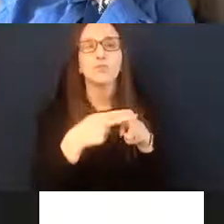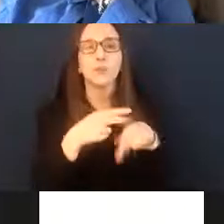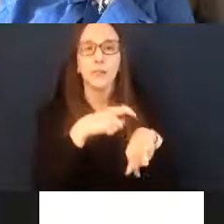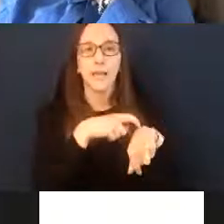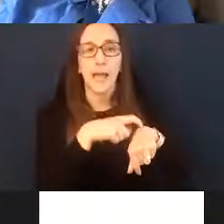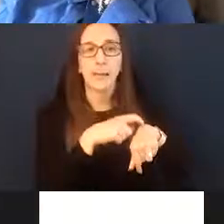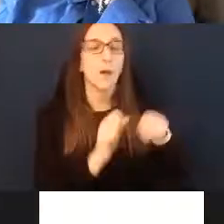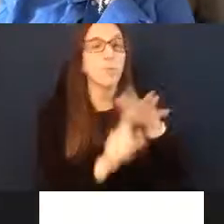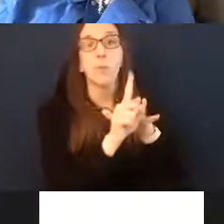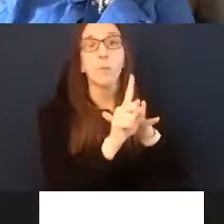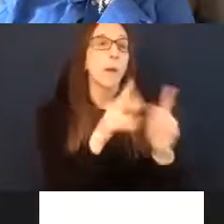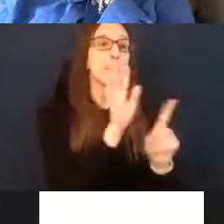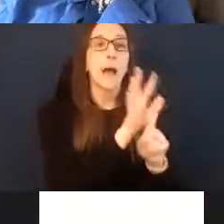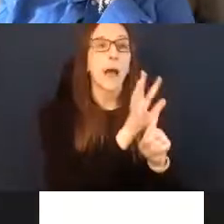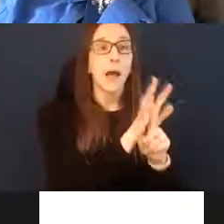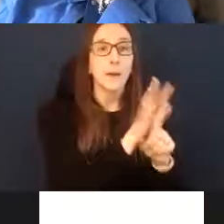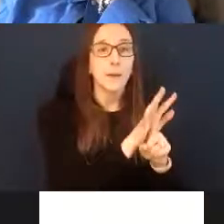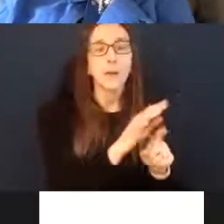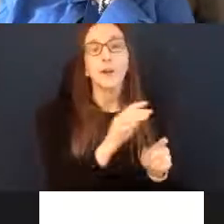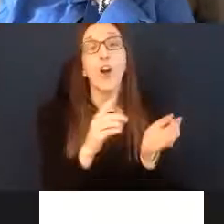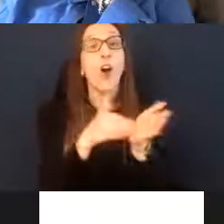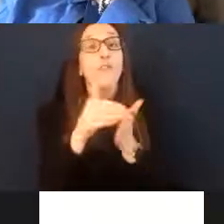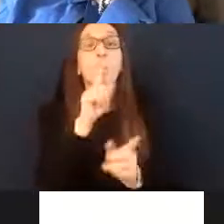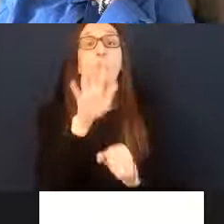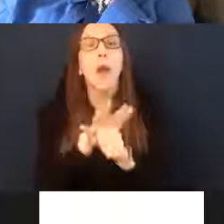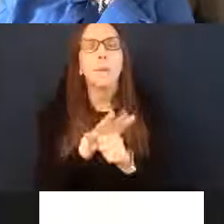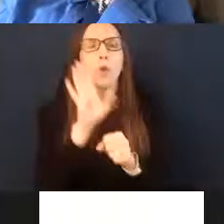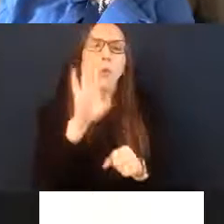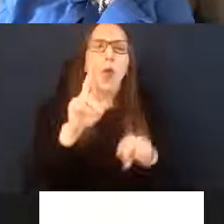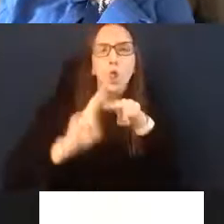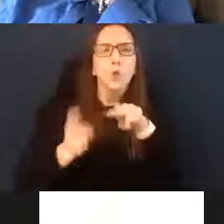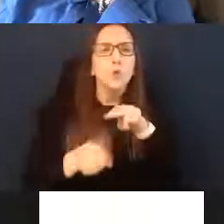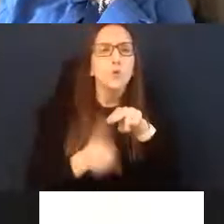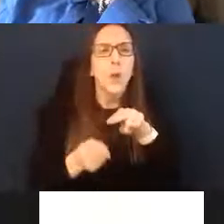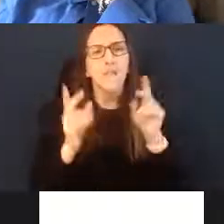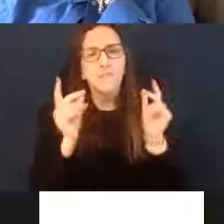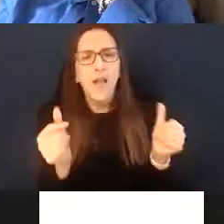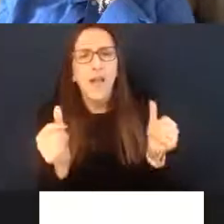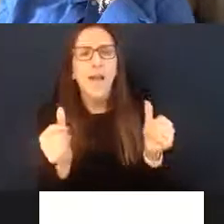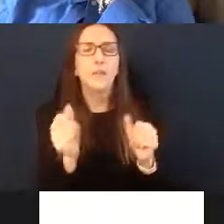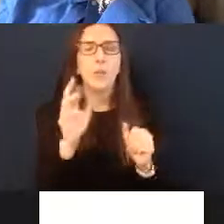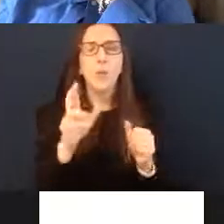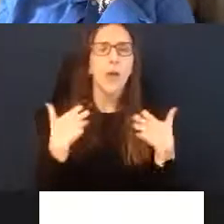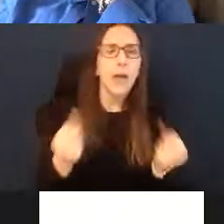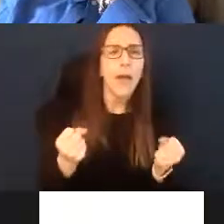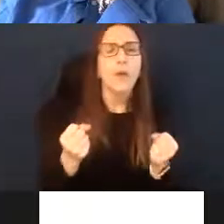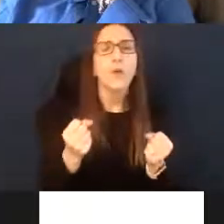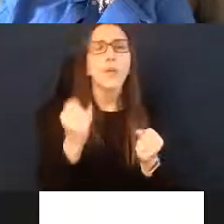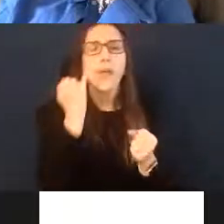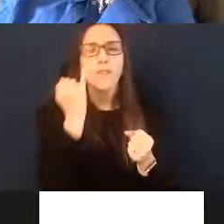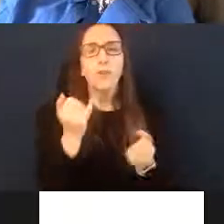often promising unreasonably fast weight loss or health improvements by detoxifying or restricting your food